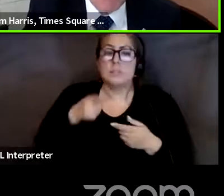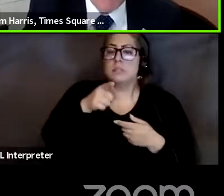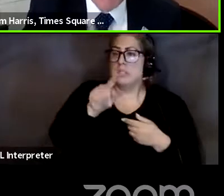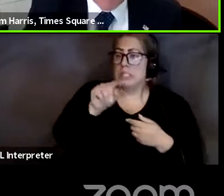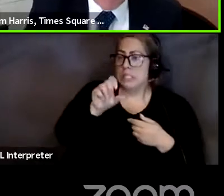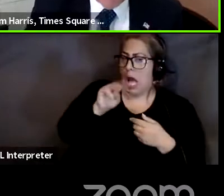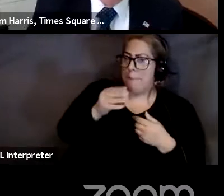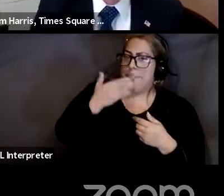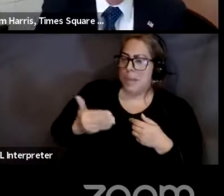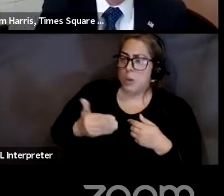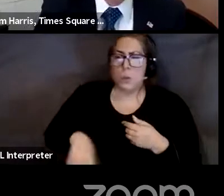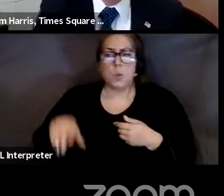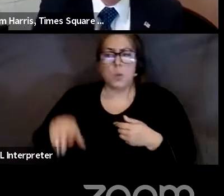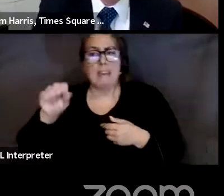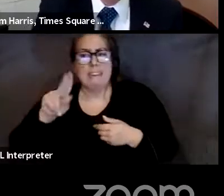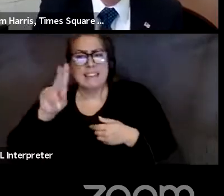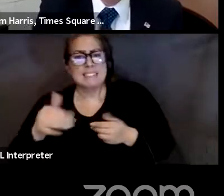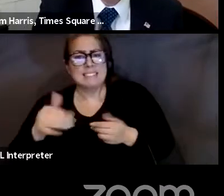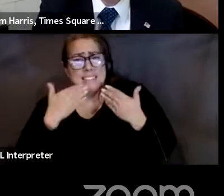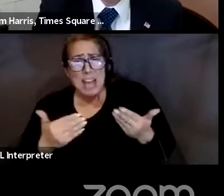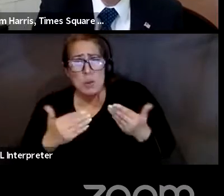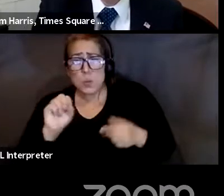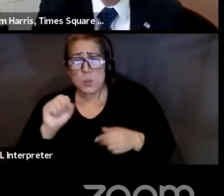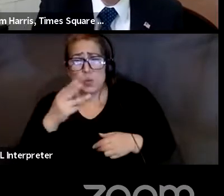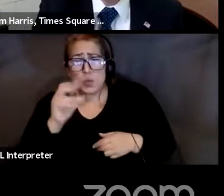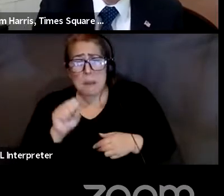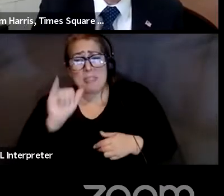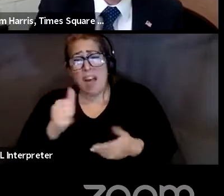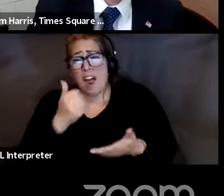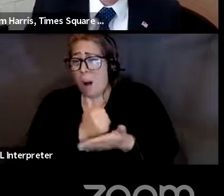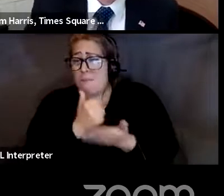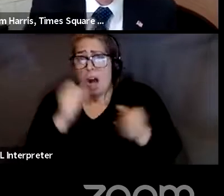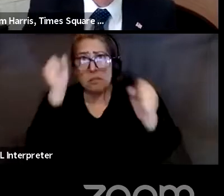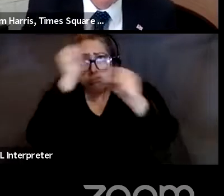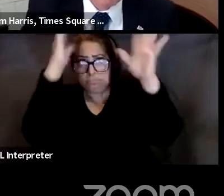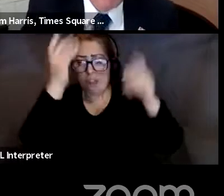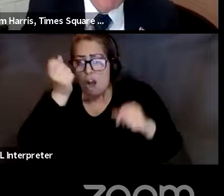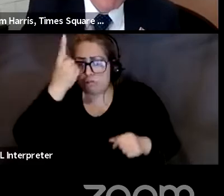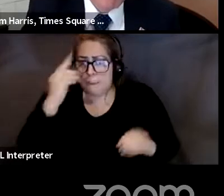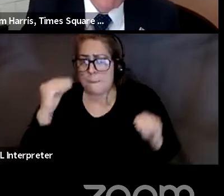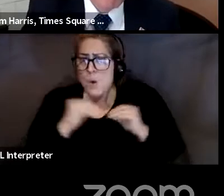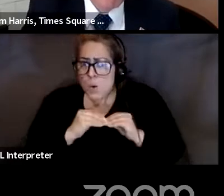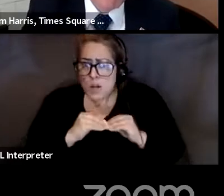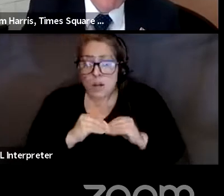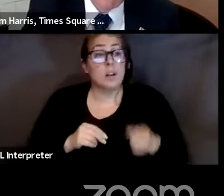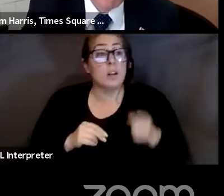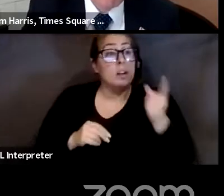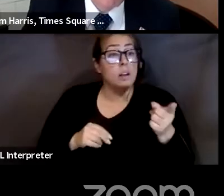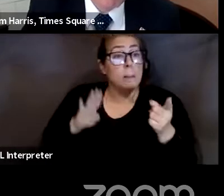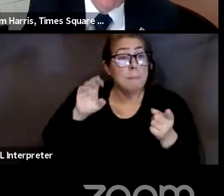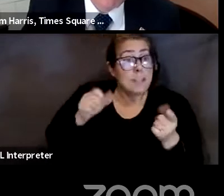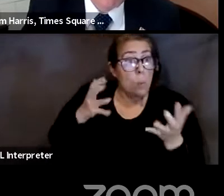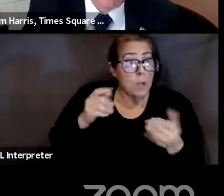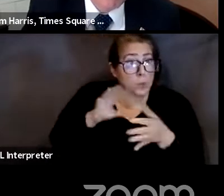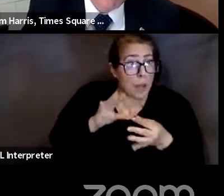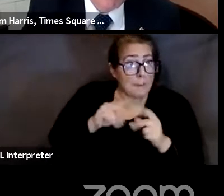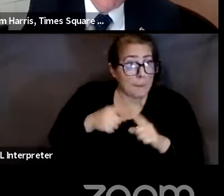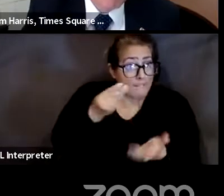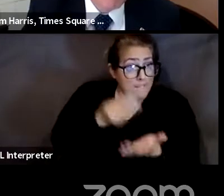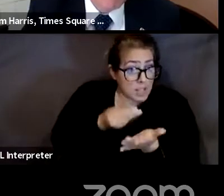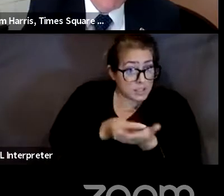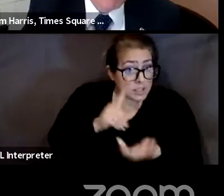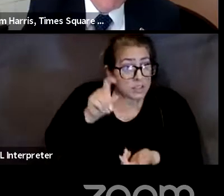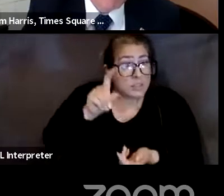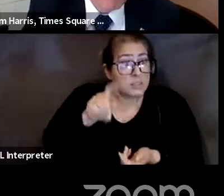for clarifying that. That's actually really helpful. So Bea, you were gonna say something about the funding aspect of it. I